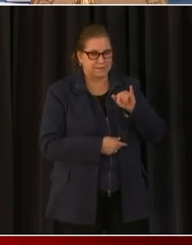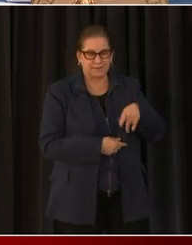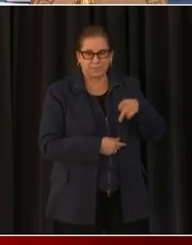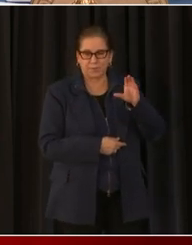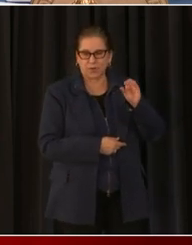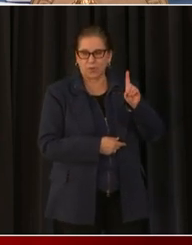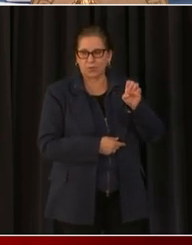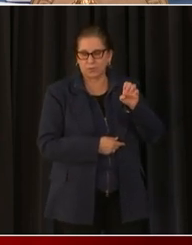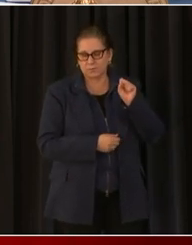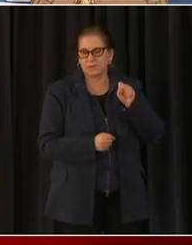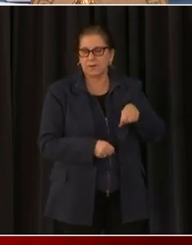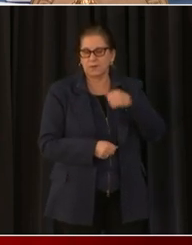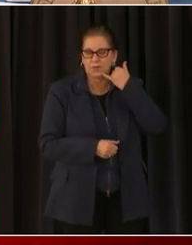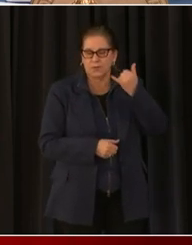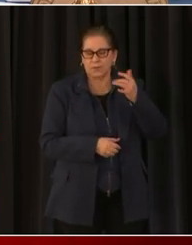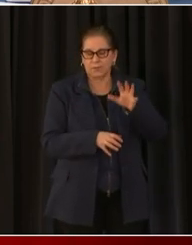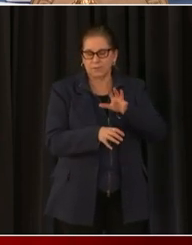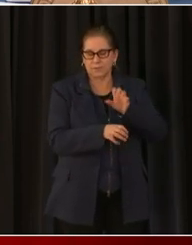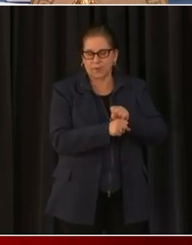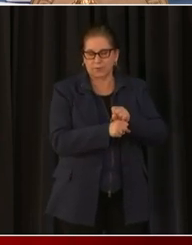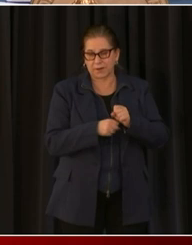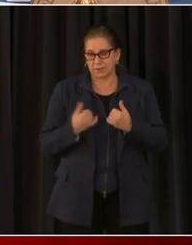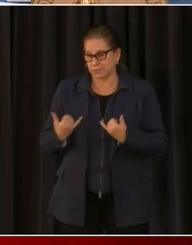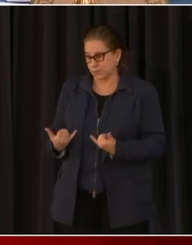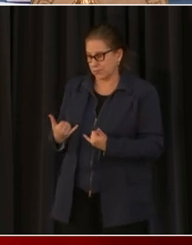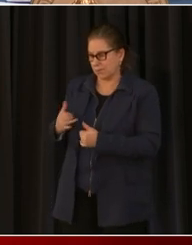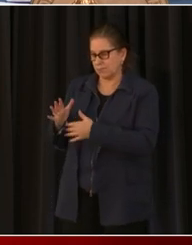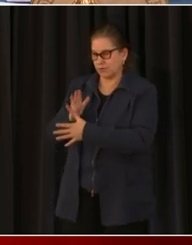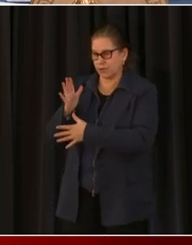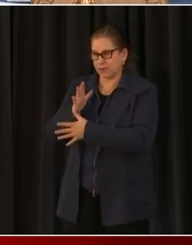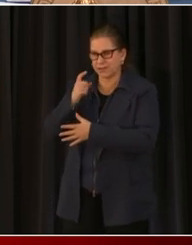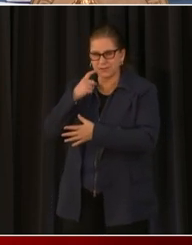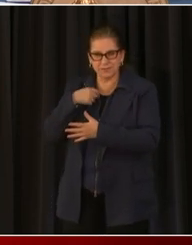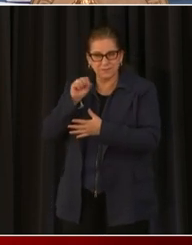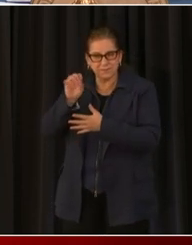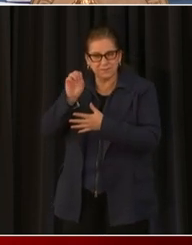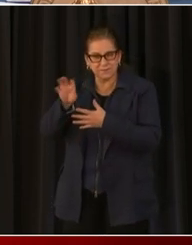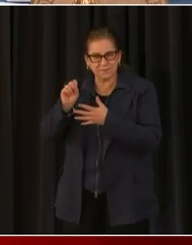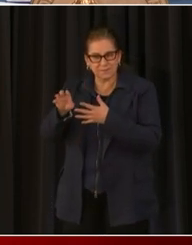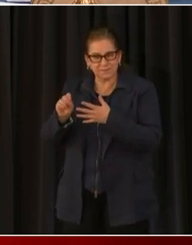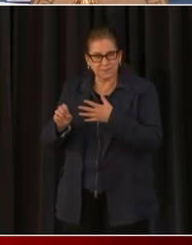again, vaccinatedc.gov or call